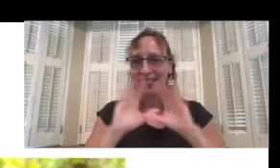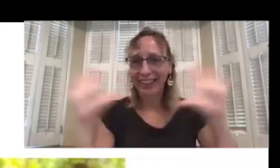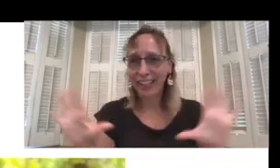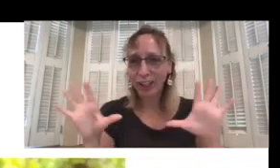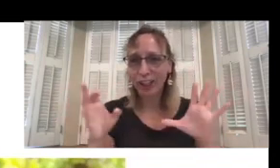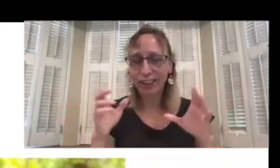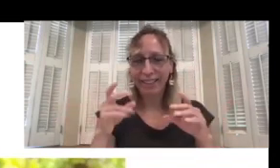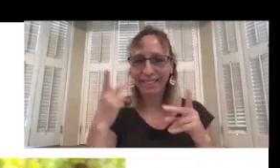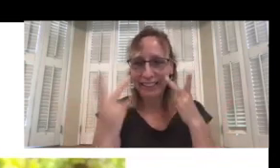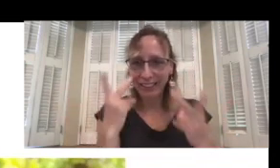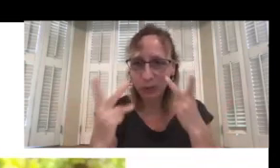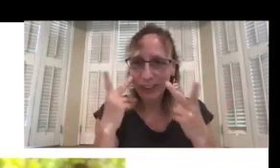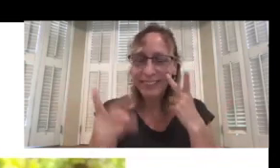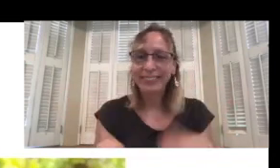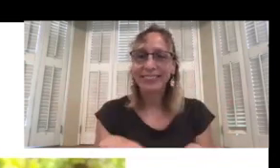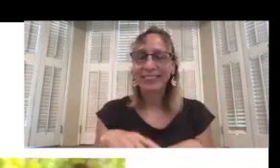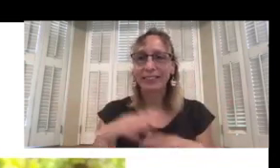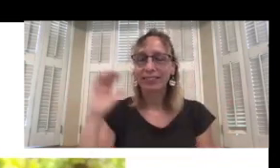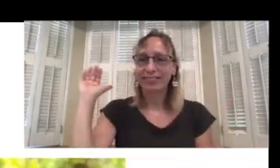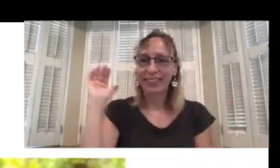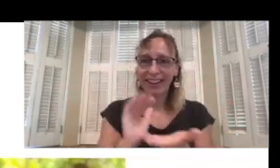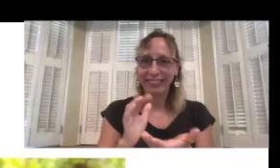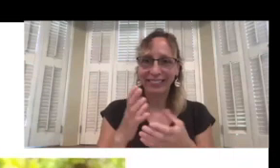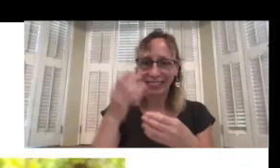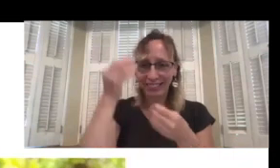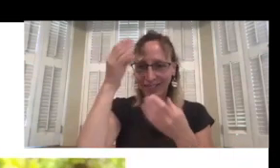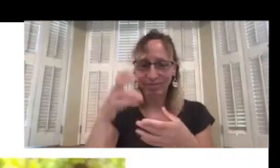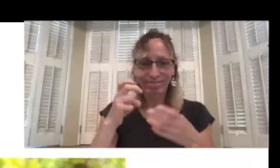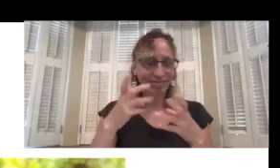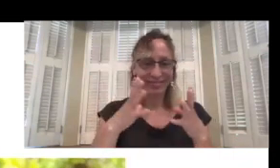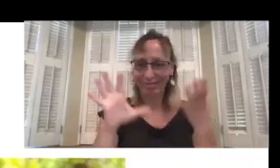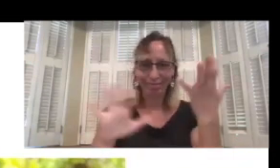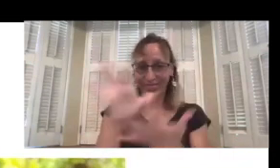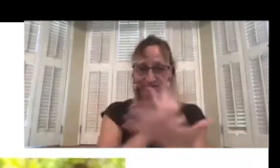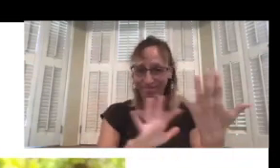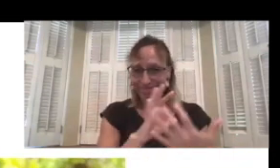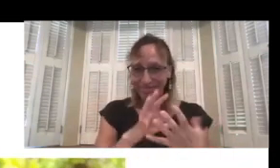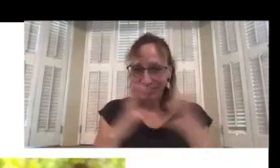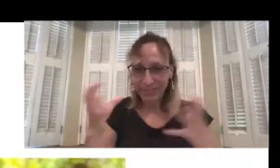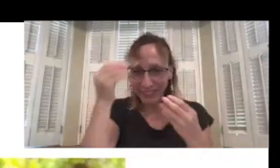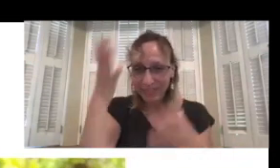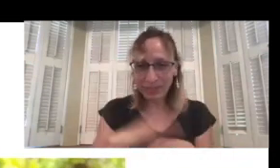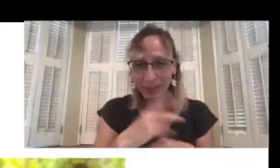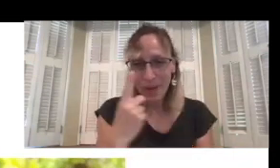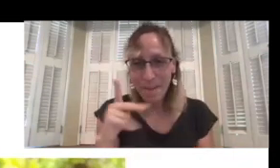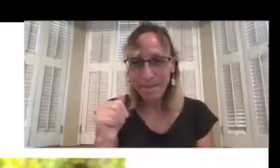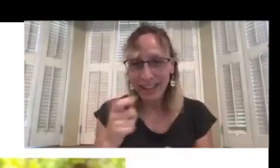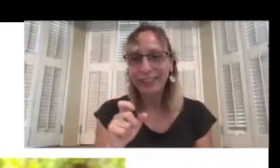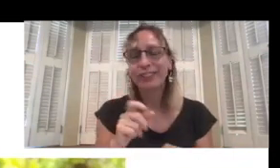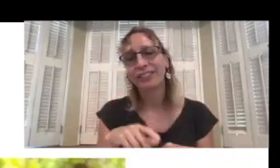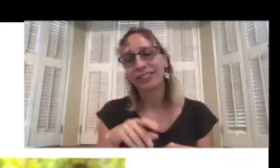student, but all students. It provides notes, clear visuals, reduces distraction,